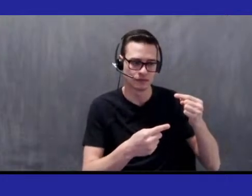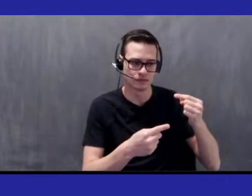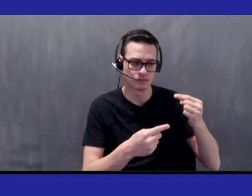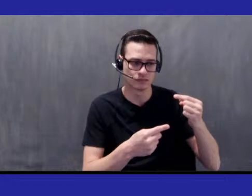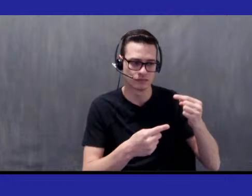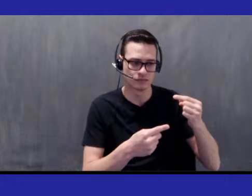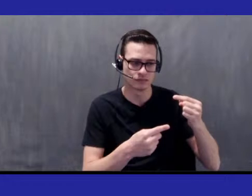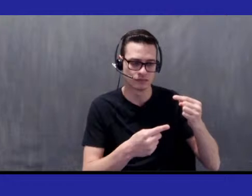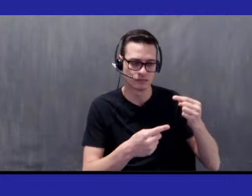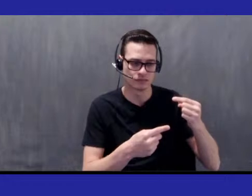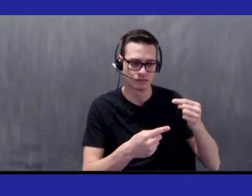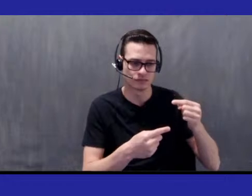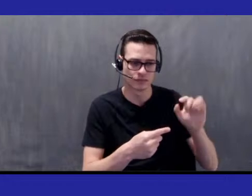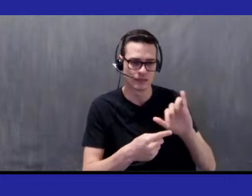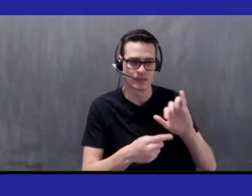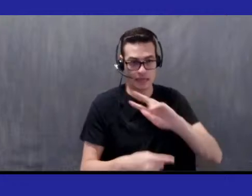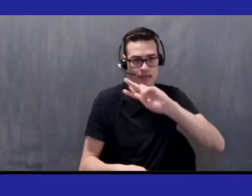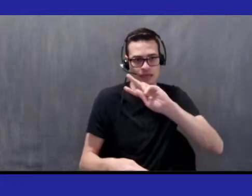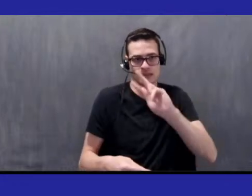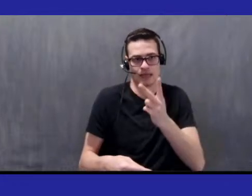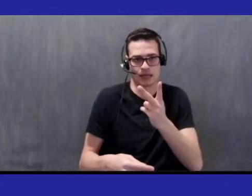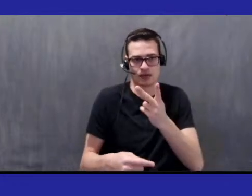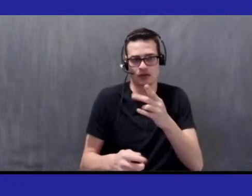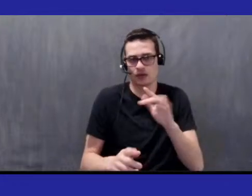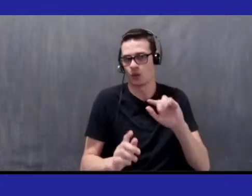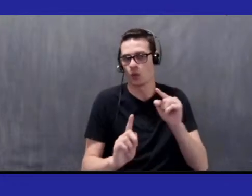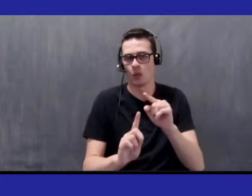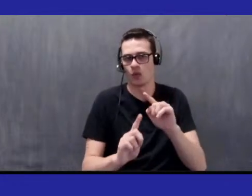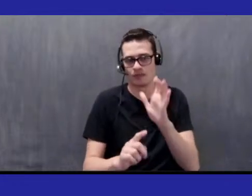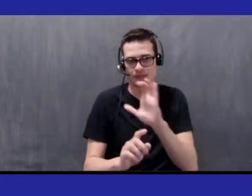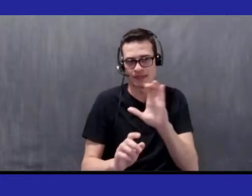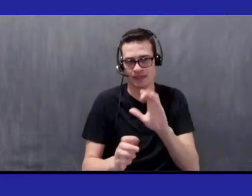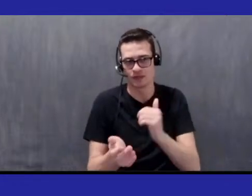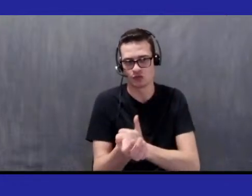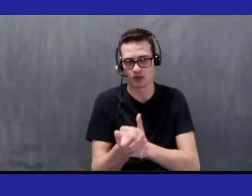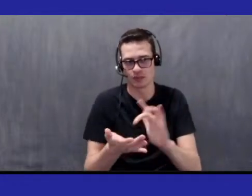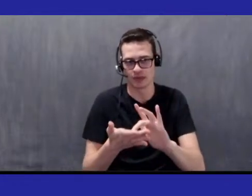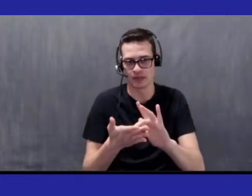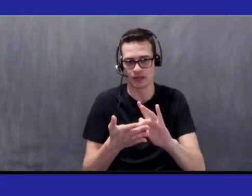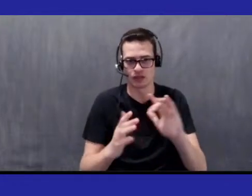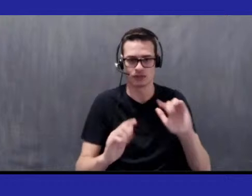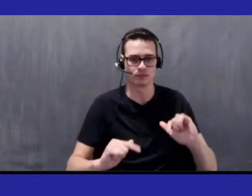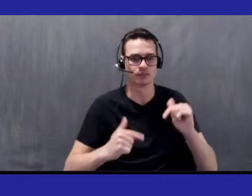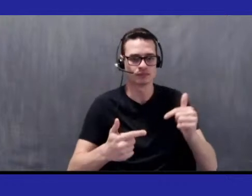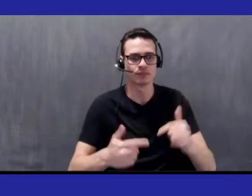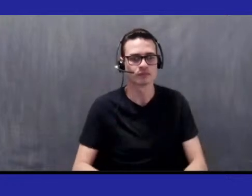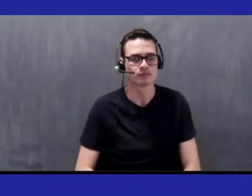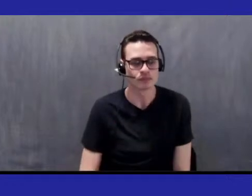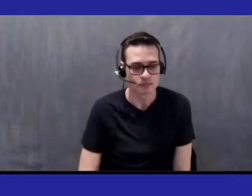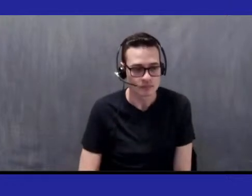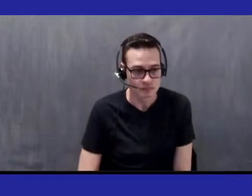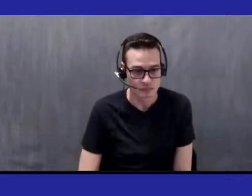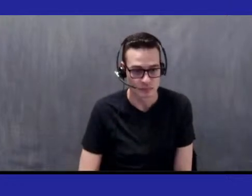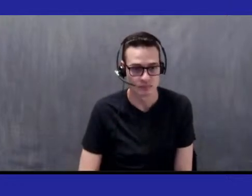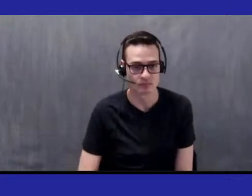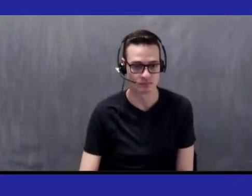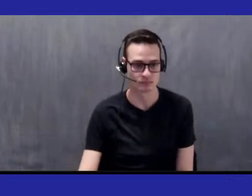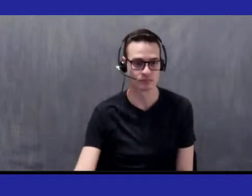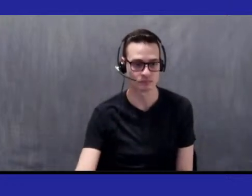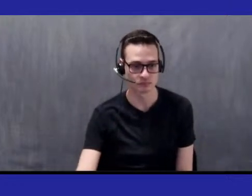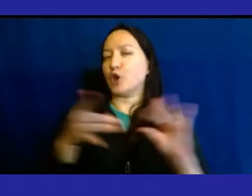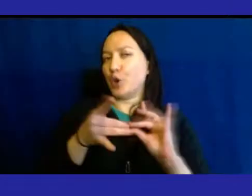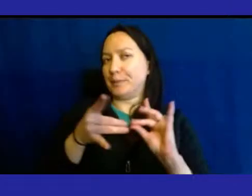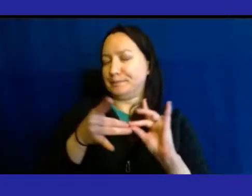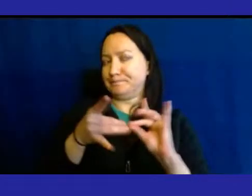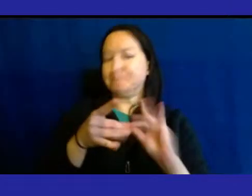motive of seeking pain medications. So I actually have one comment. One of the things we're looking